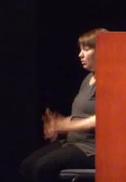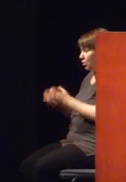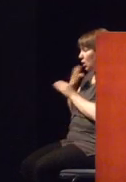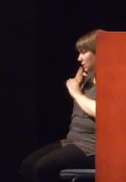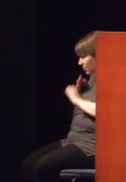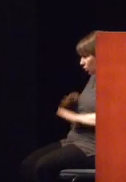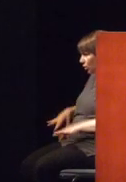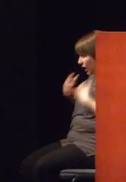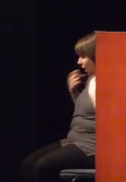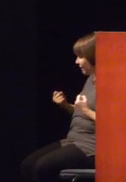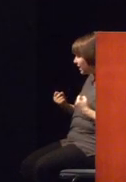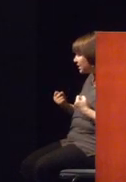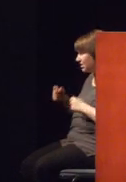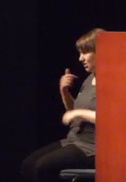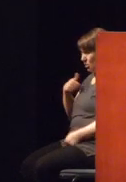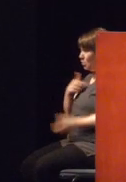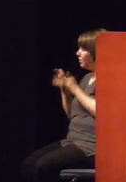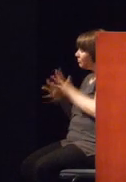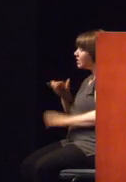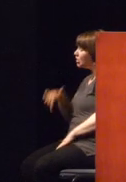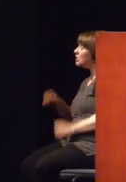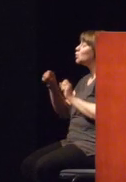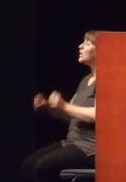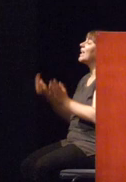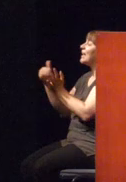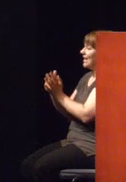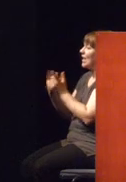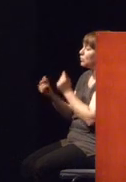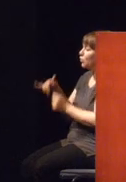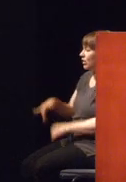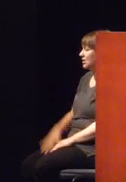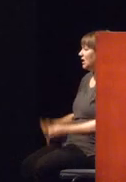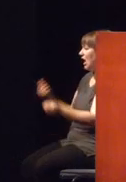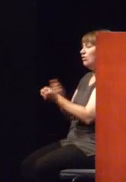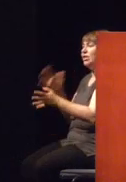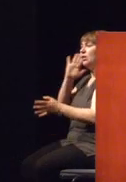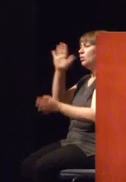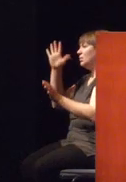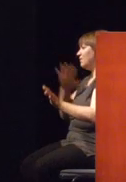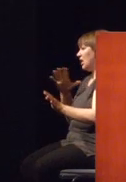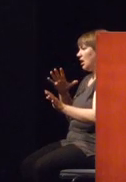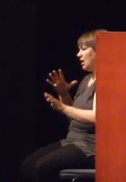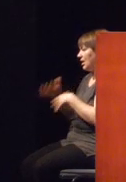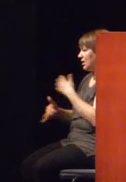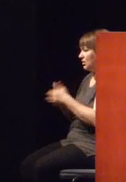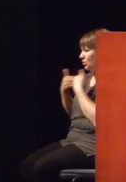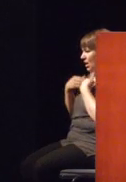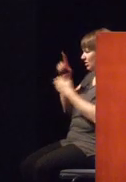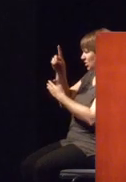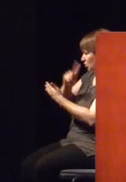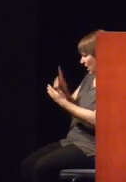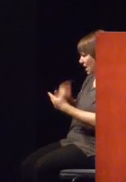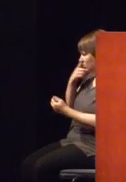confidence. We've done this, we can do this again, and everything's gonna go well. We've got drafts of almost all the sections of